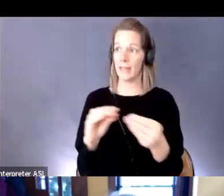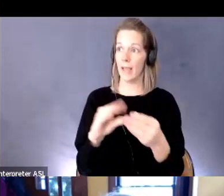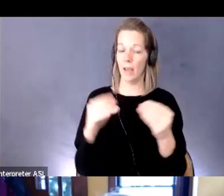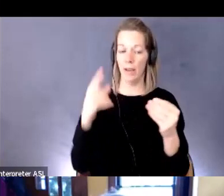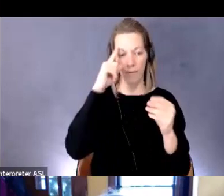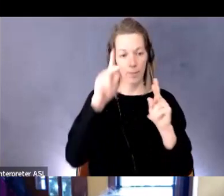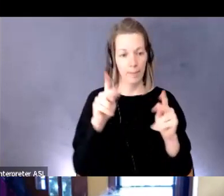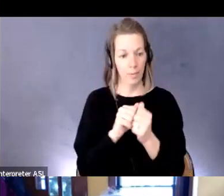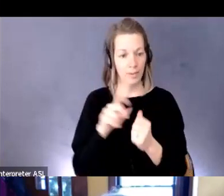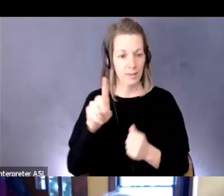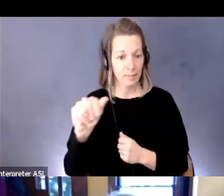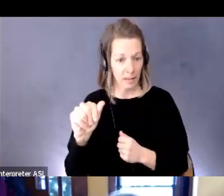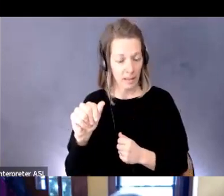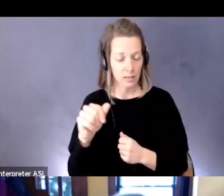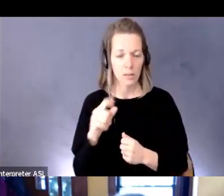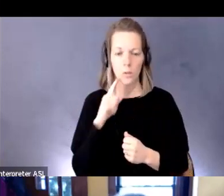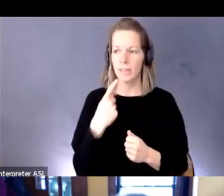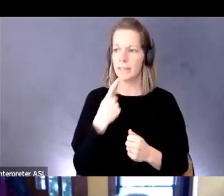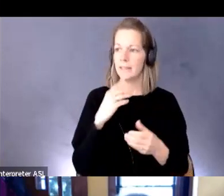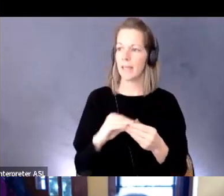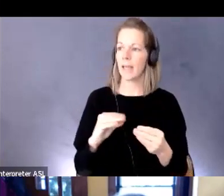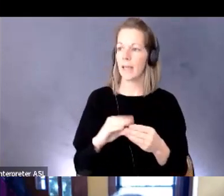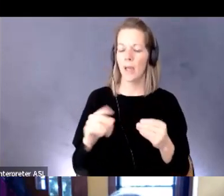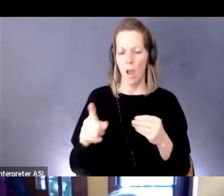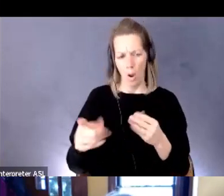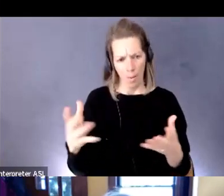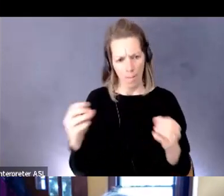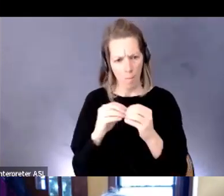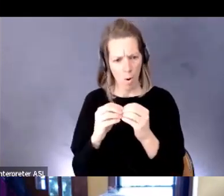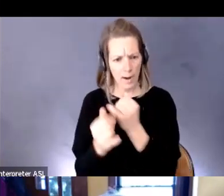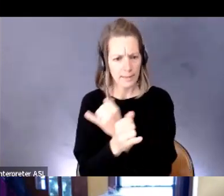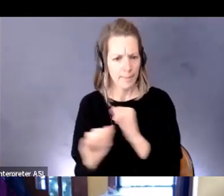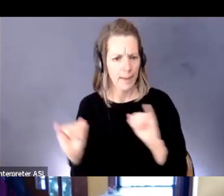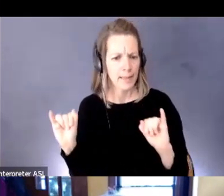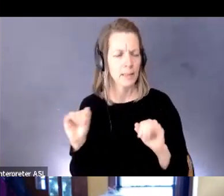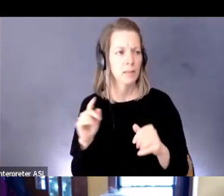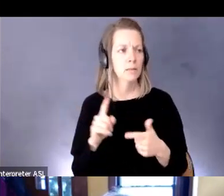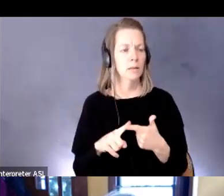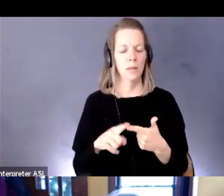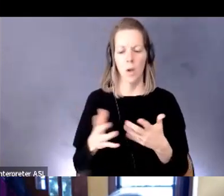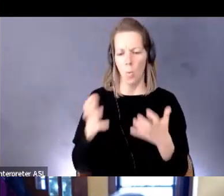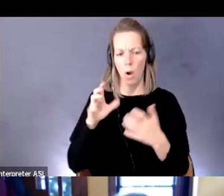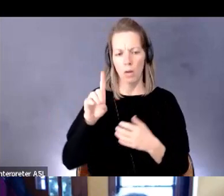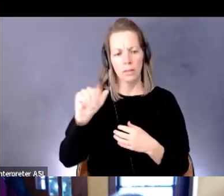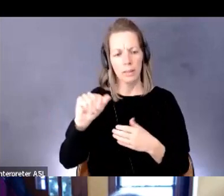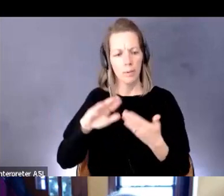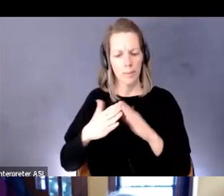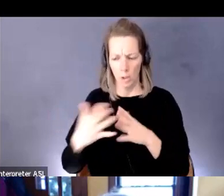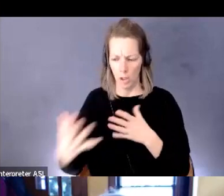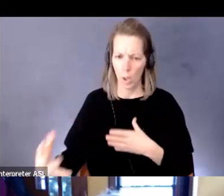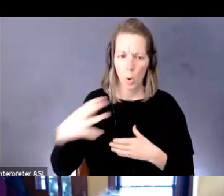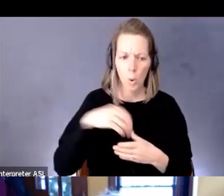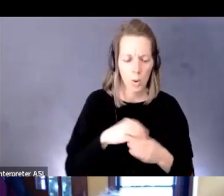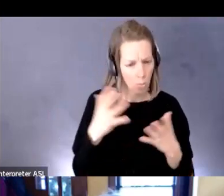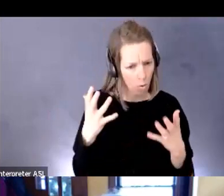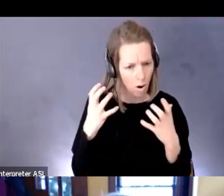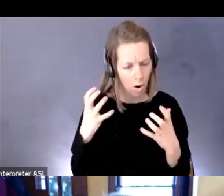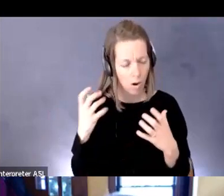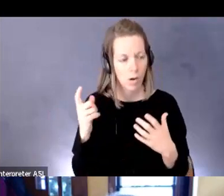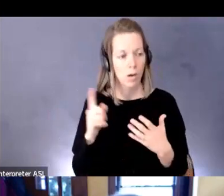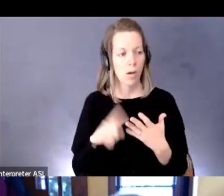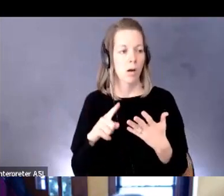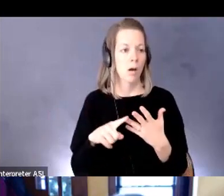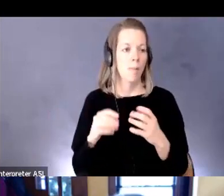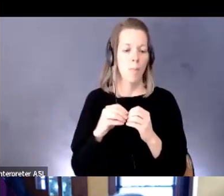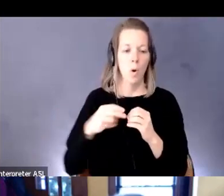disabilities. We talk about people having greater independence. We talk about them being included. We talk about